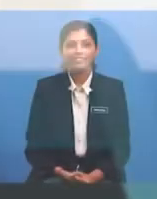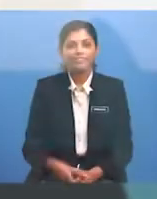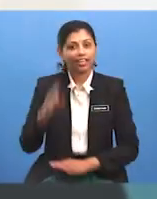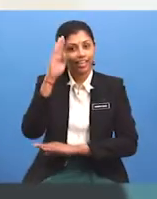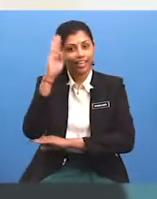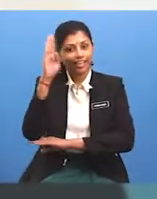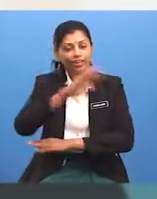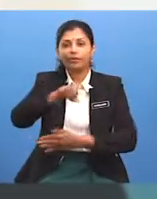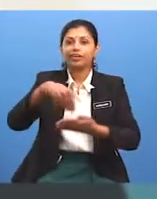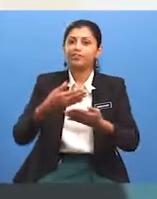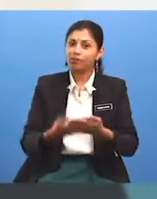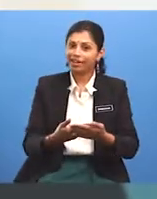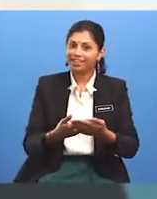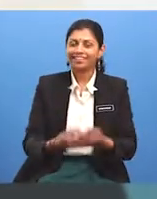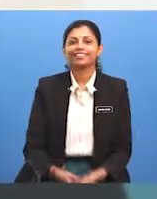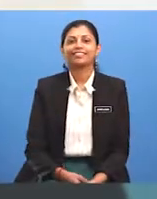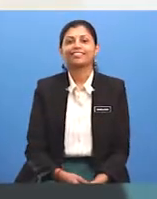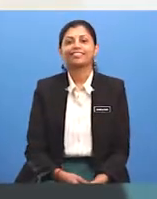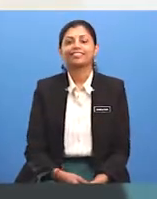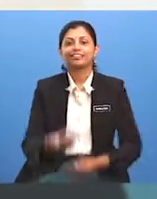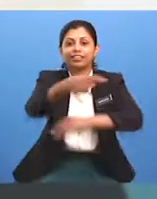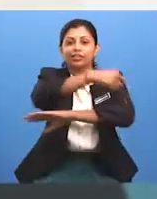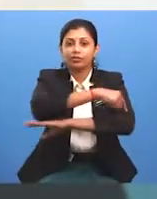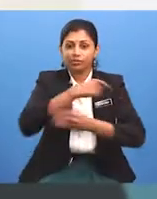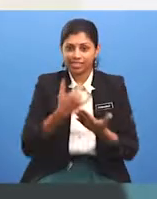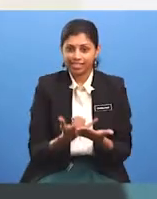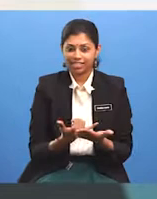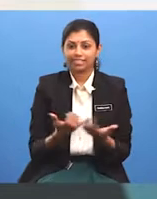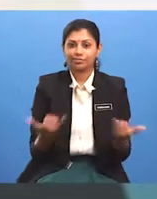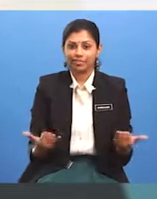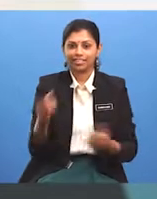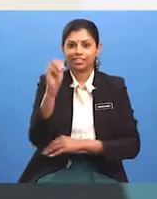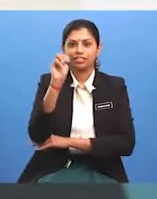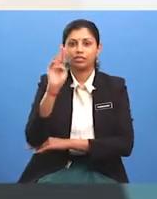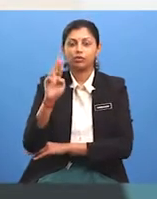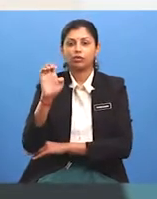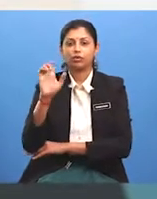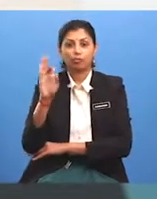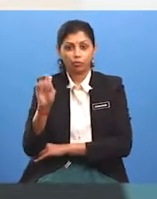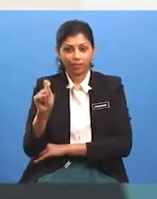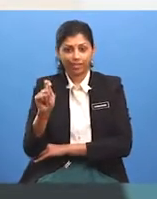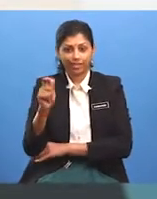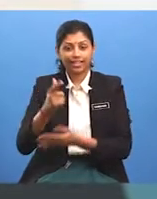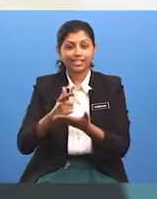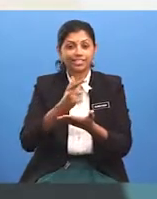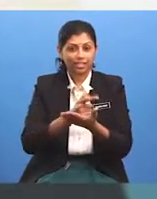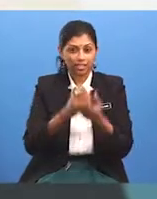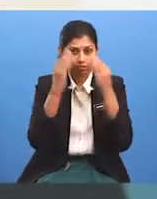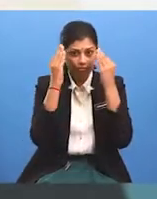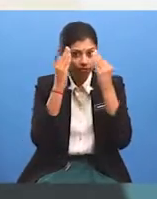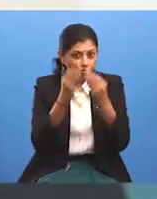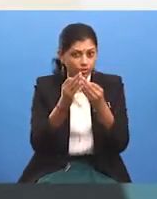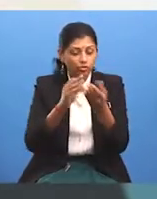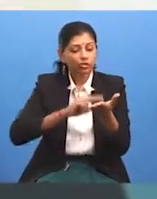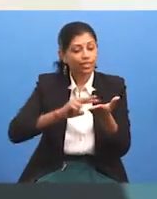Hello, students! In today's MUET lesson, we will focus on your